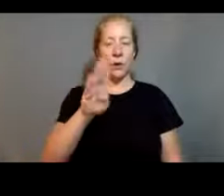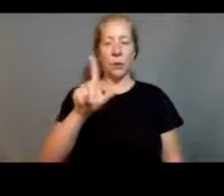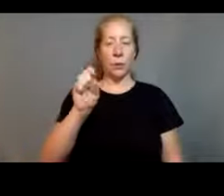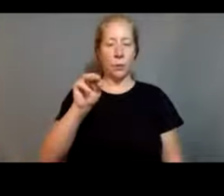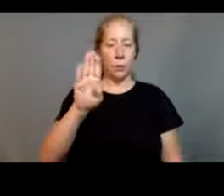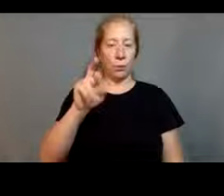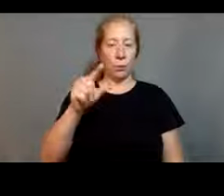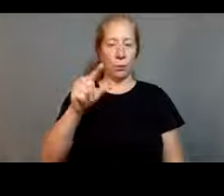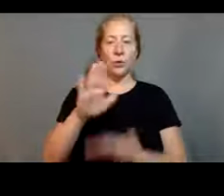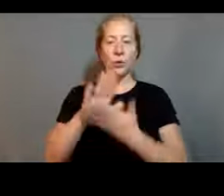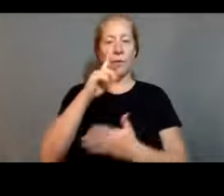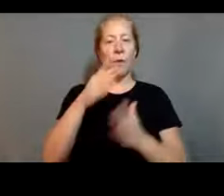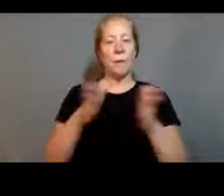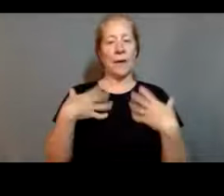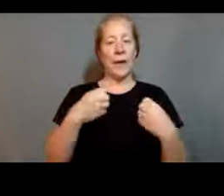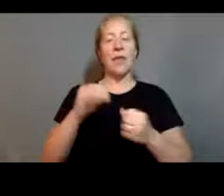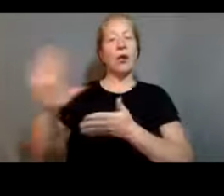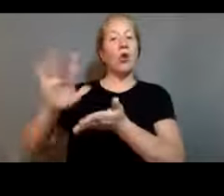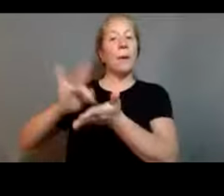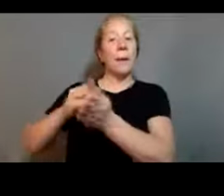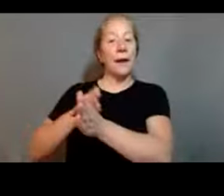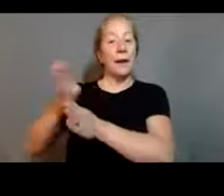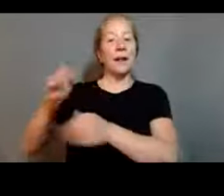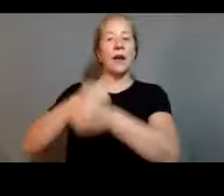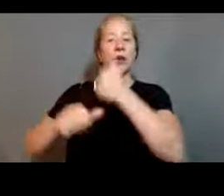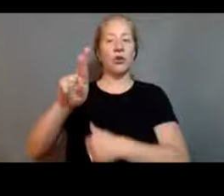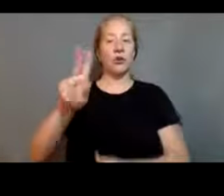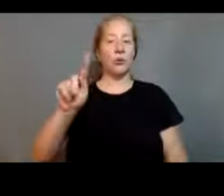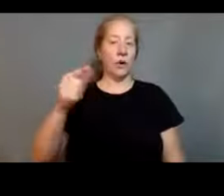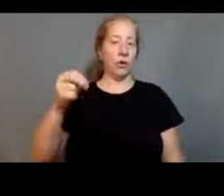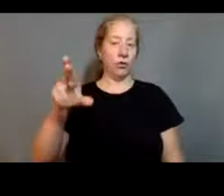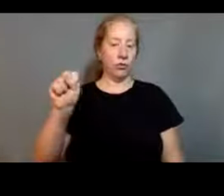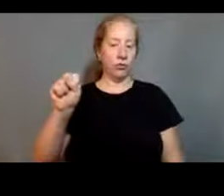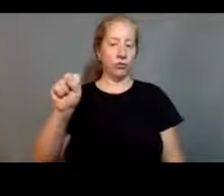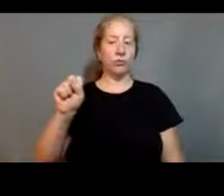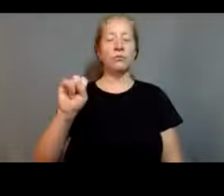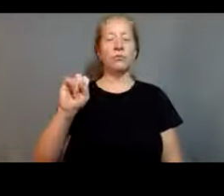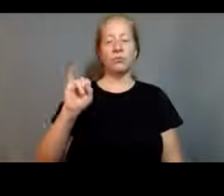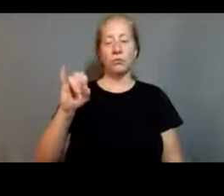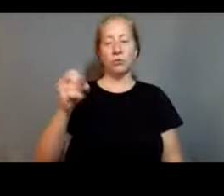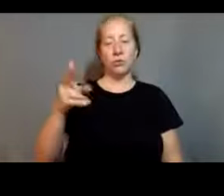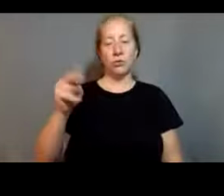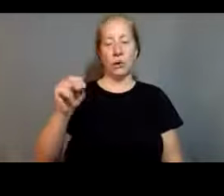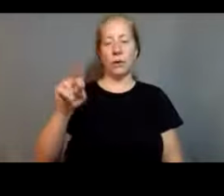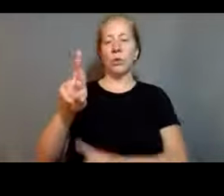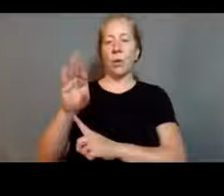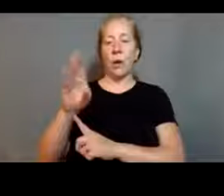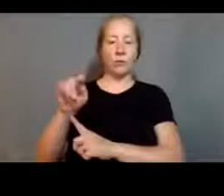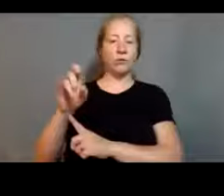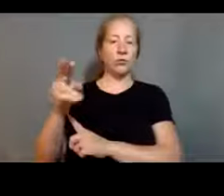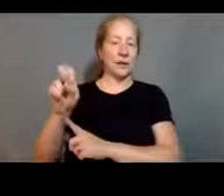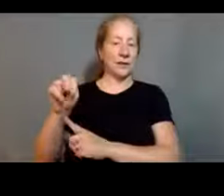Health, and a medical degree from Rutgers Robert Wood Johnson Medical School. Dr.